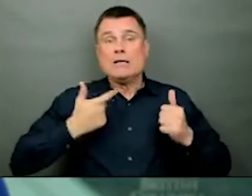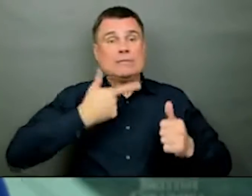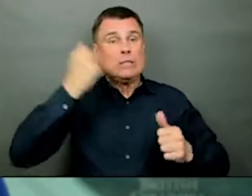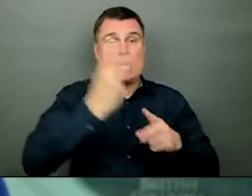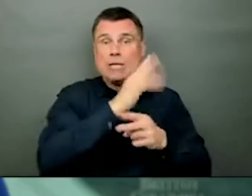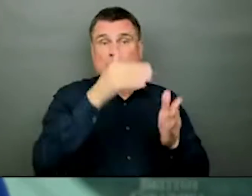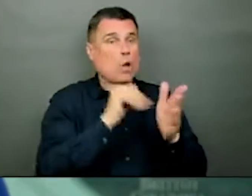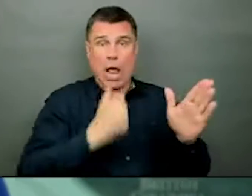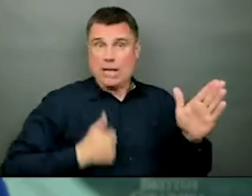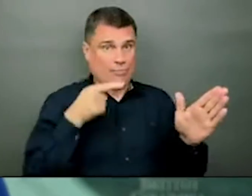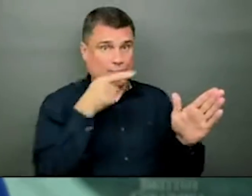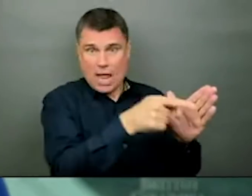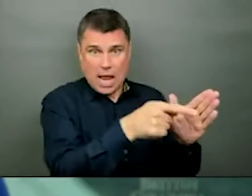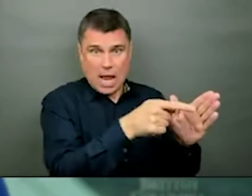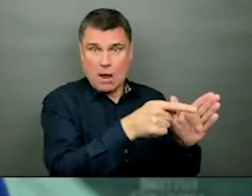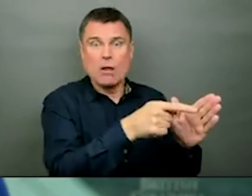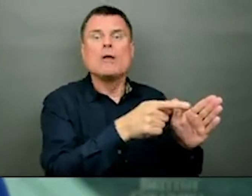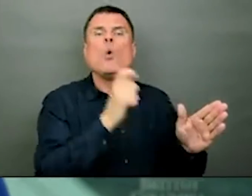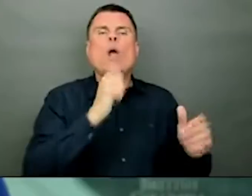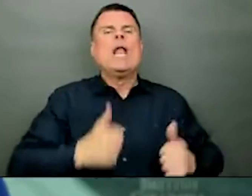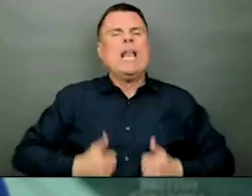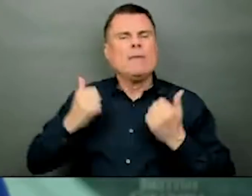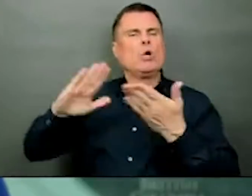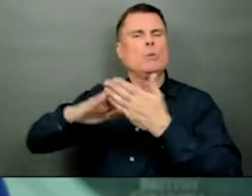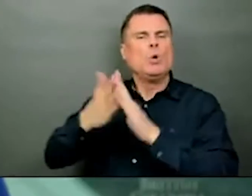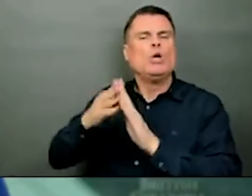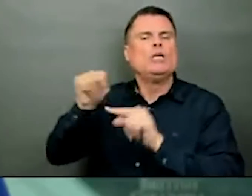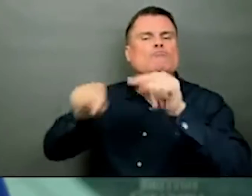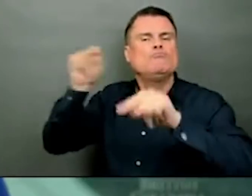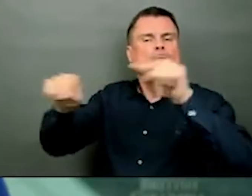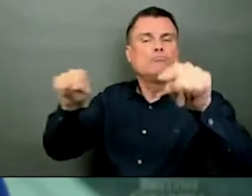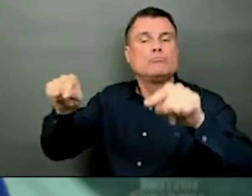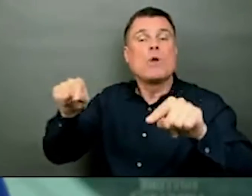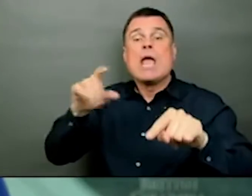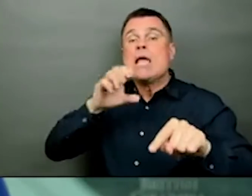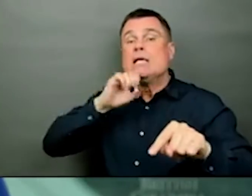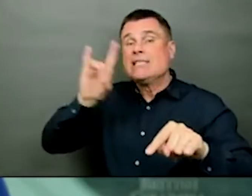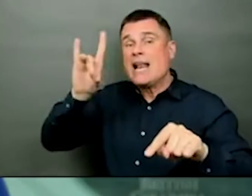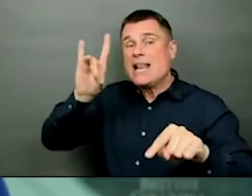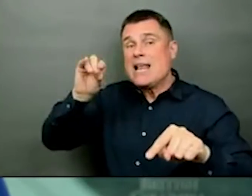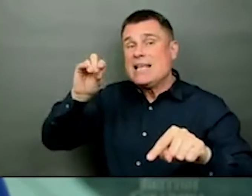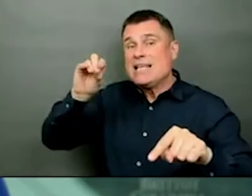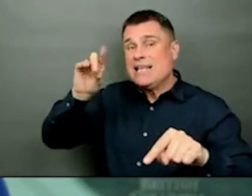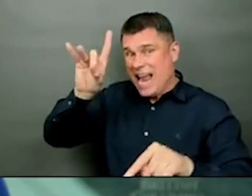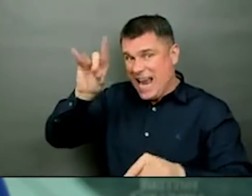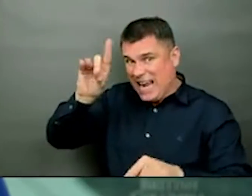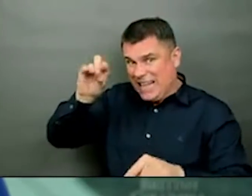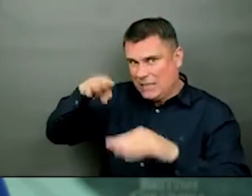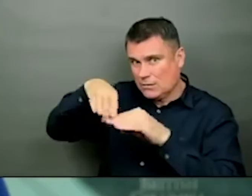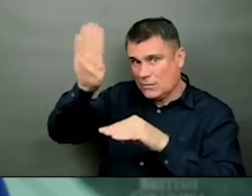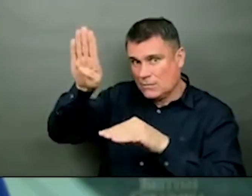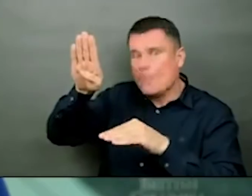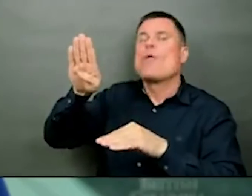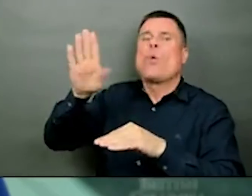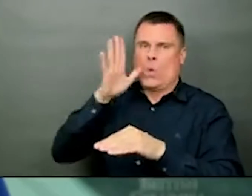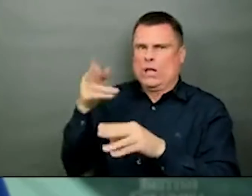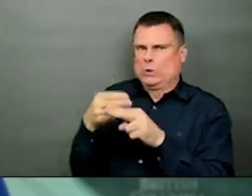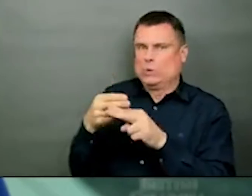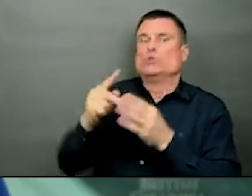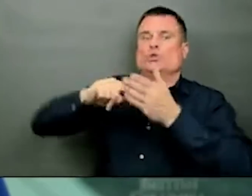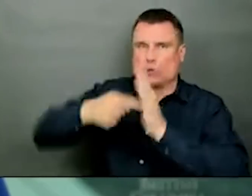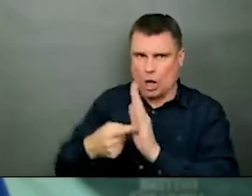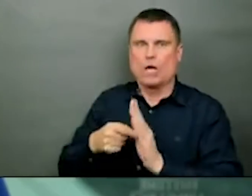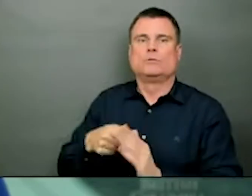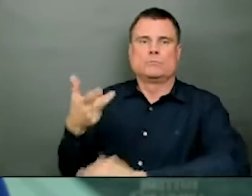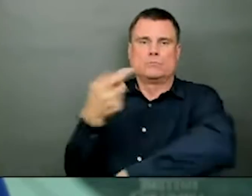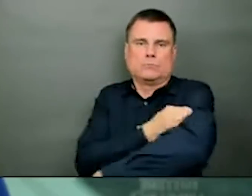But in general, if you are in the general population, in other words, you're not connected through home support or living in independent